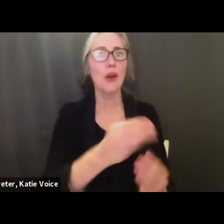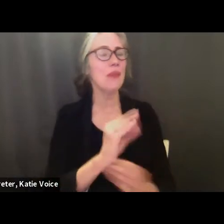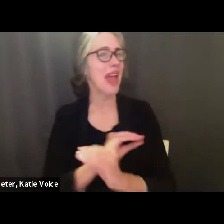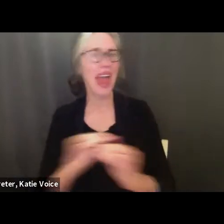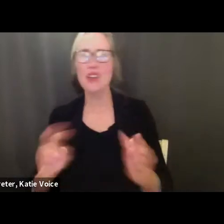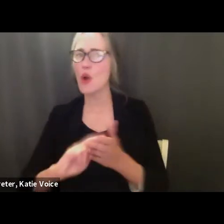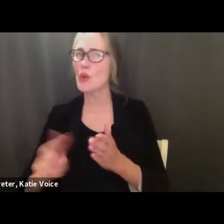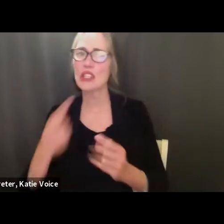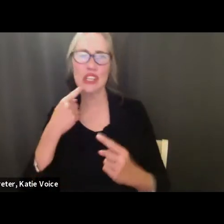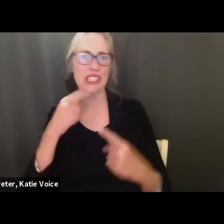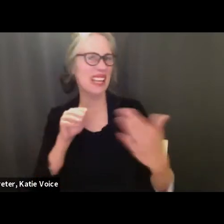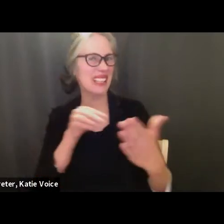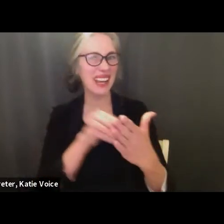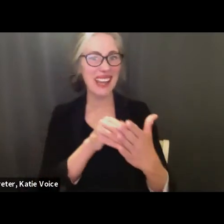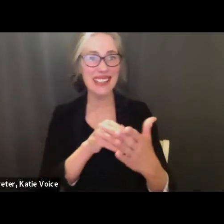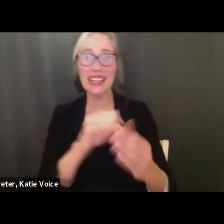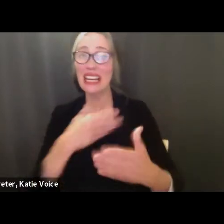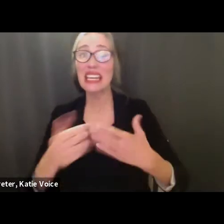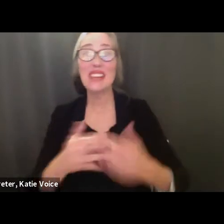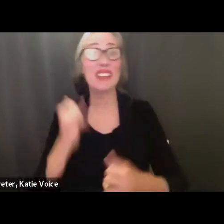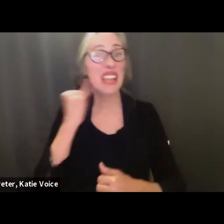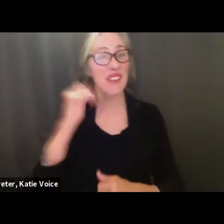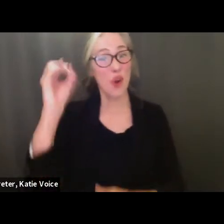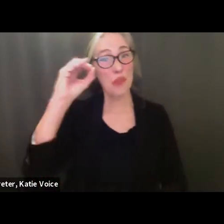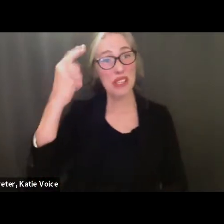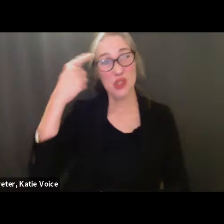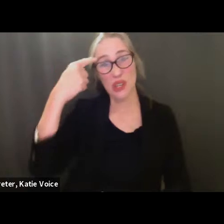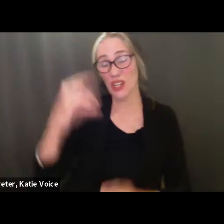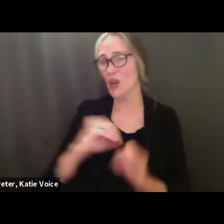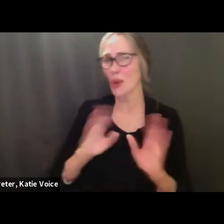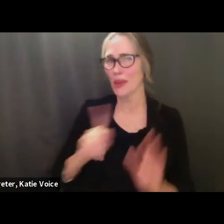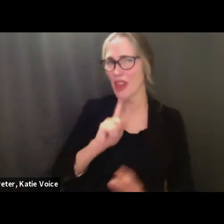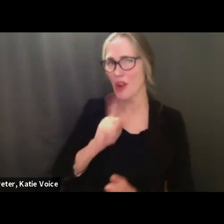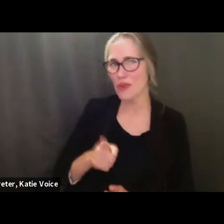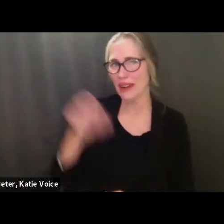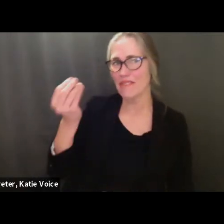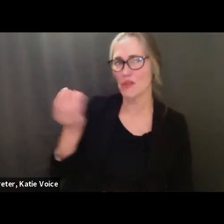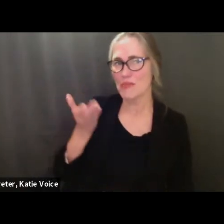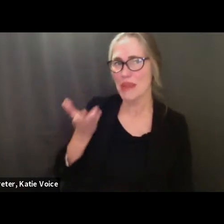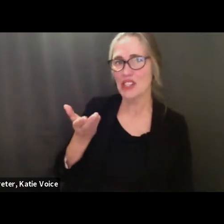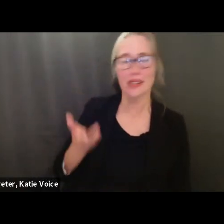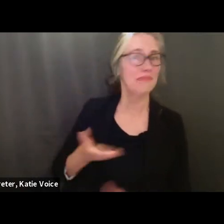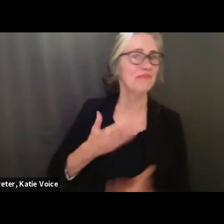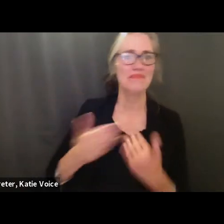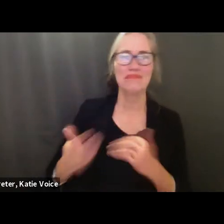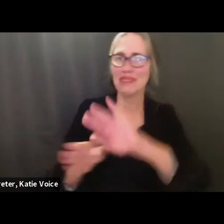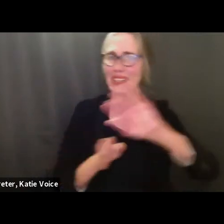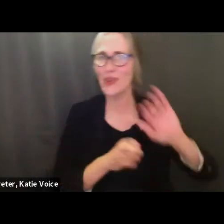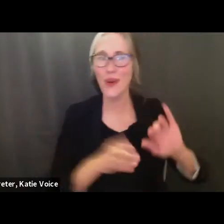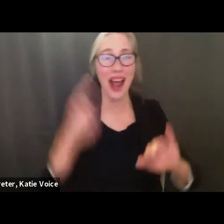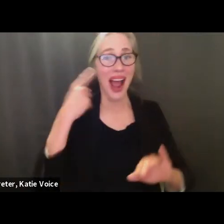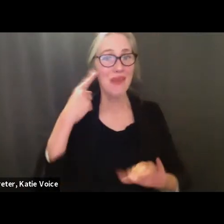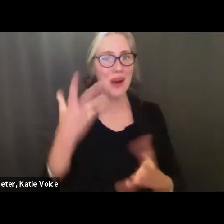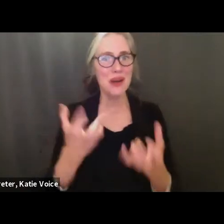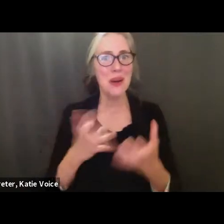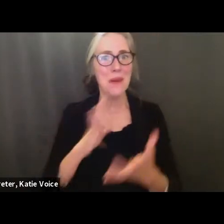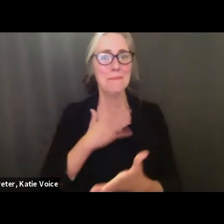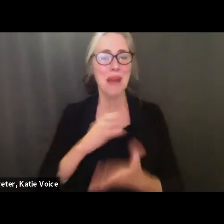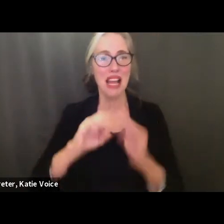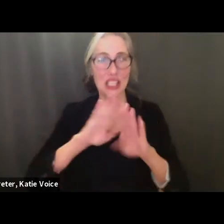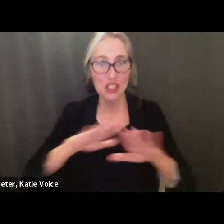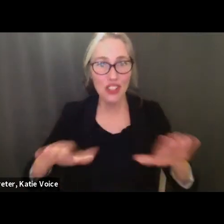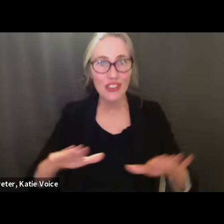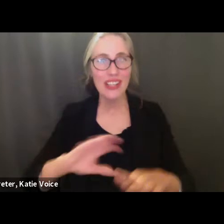regardless of uninformed opinions we may hear from the litigious few. I would love for my children and all children in the district to share in